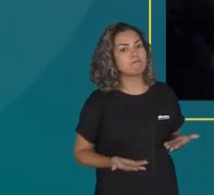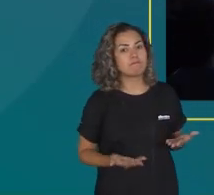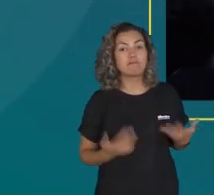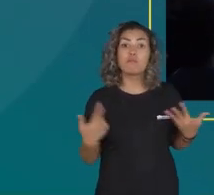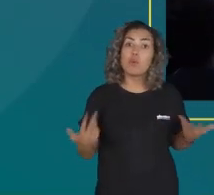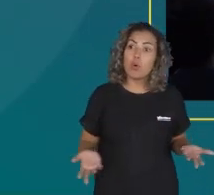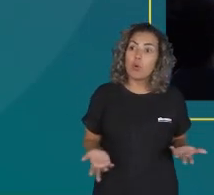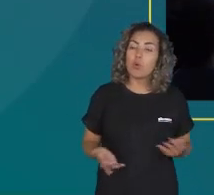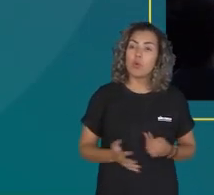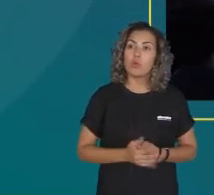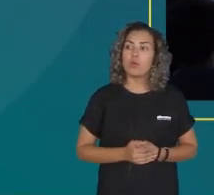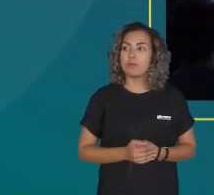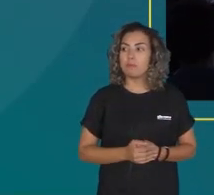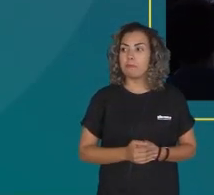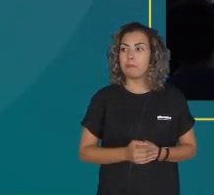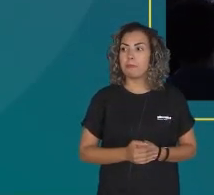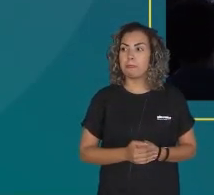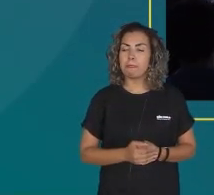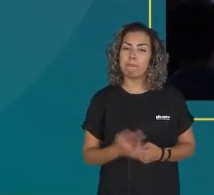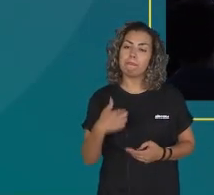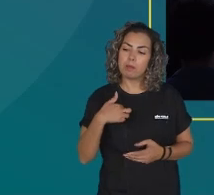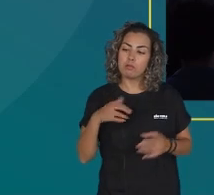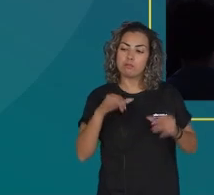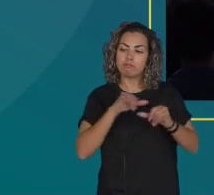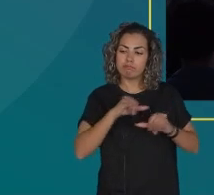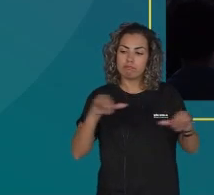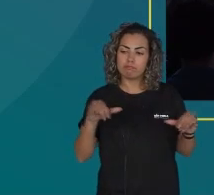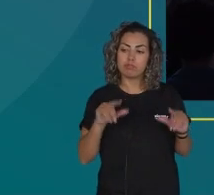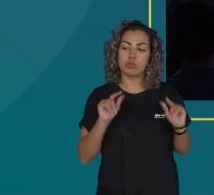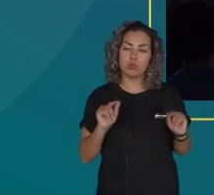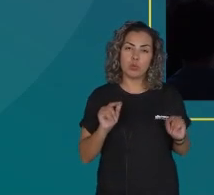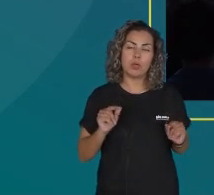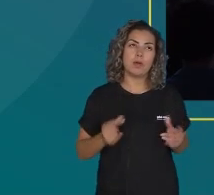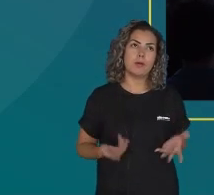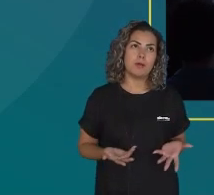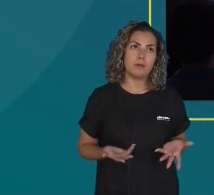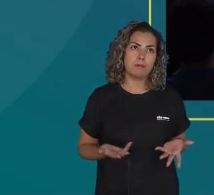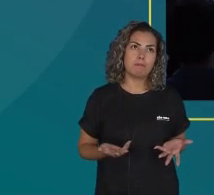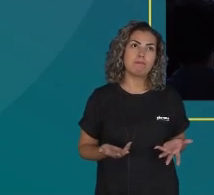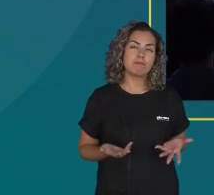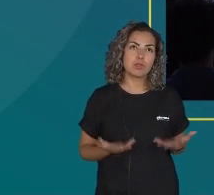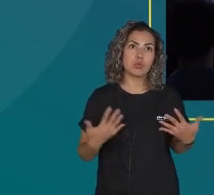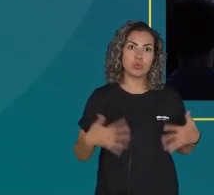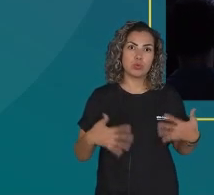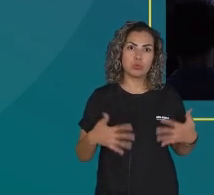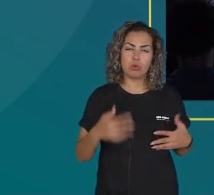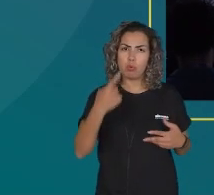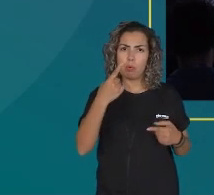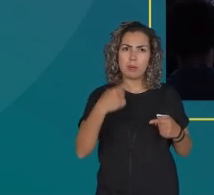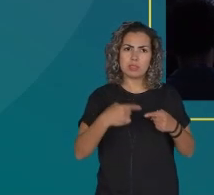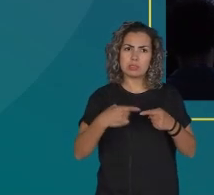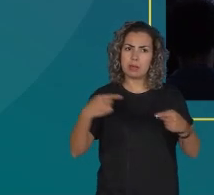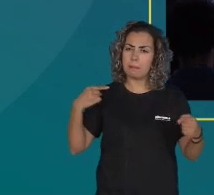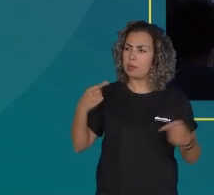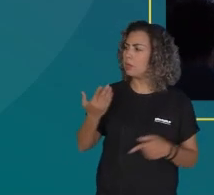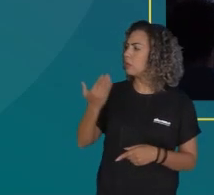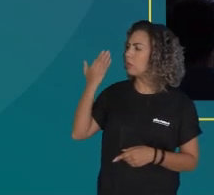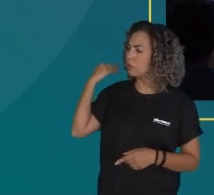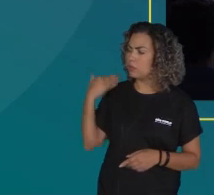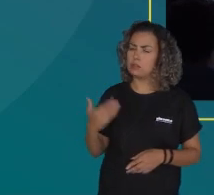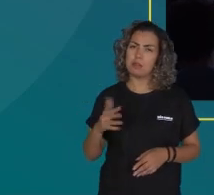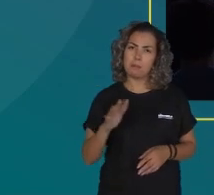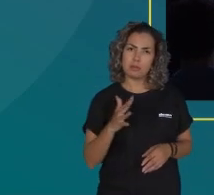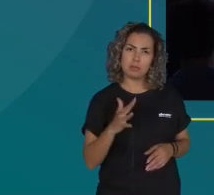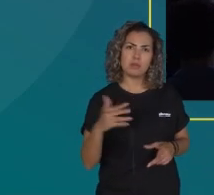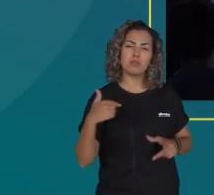I would just like to say, ladies and gentlemen, that it wasn't much more than a week ago that I was with this champion lady in Bonn